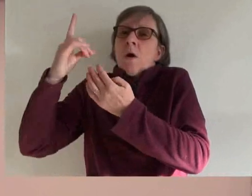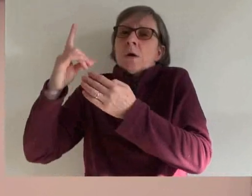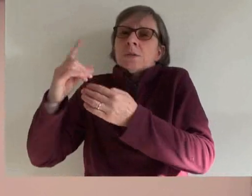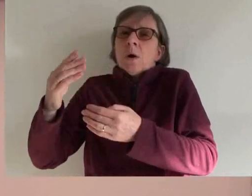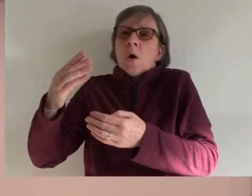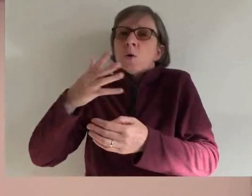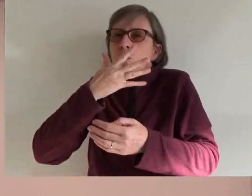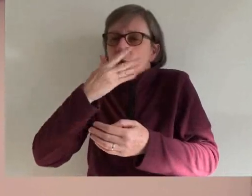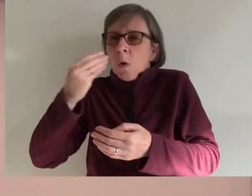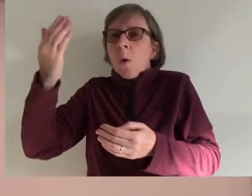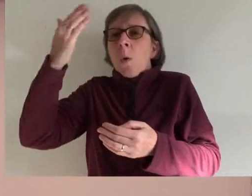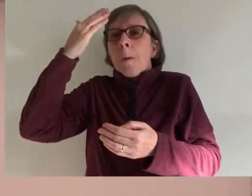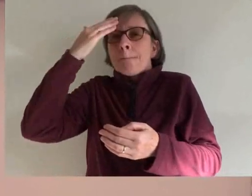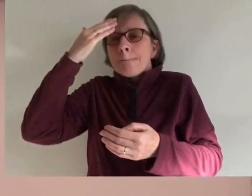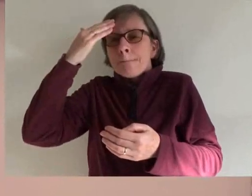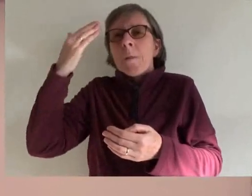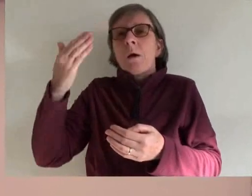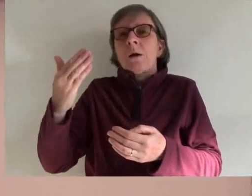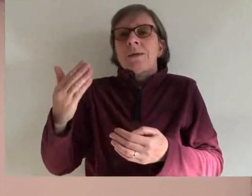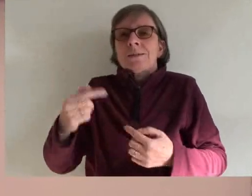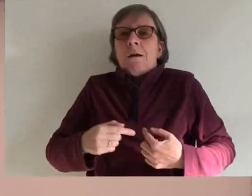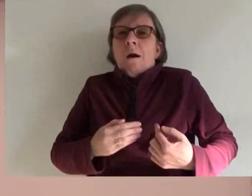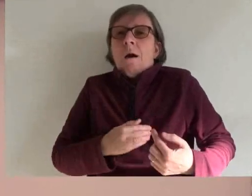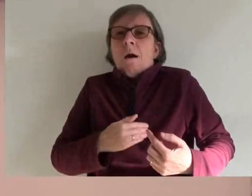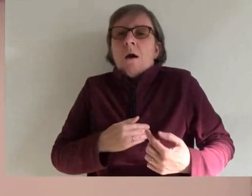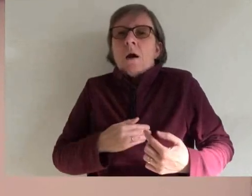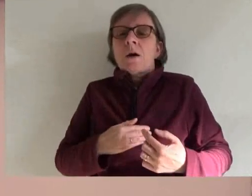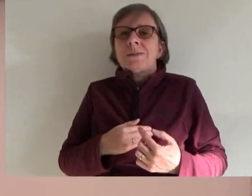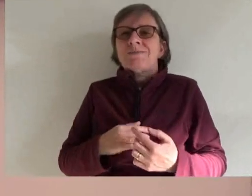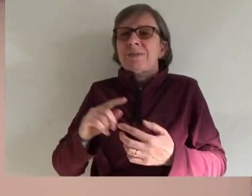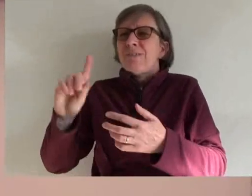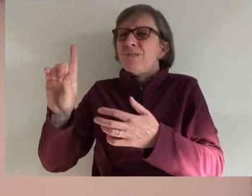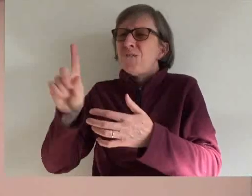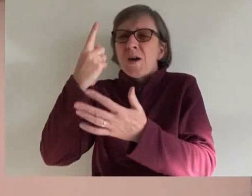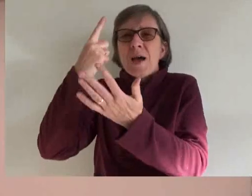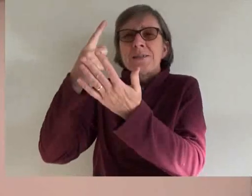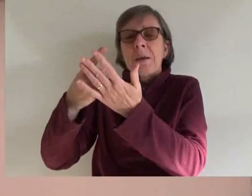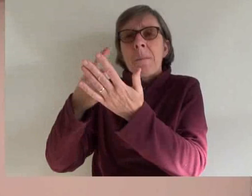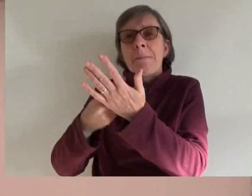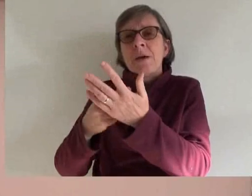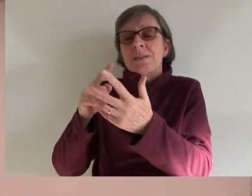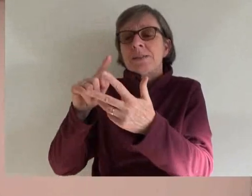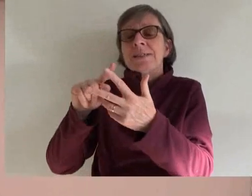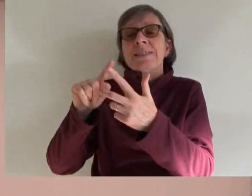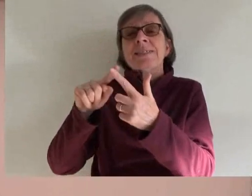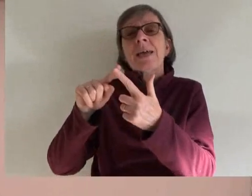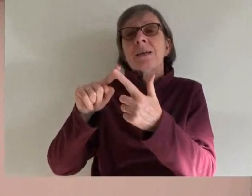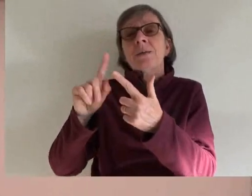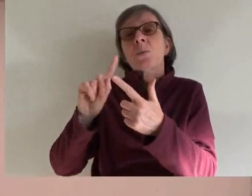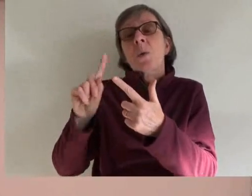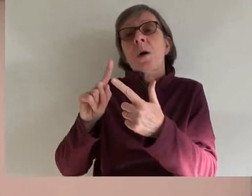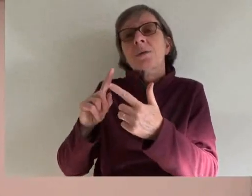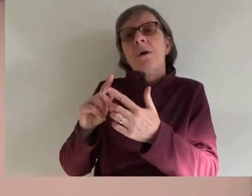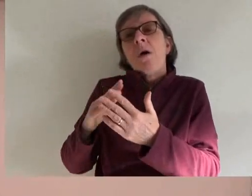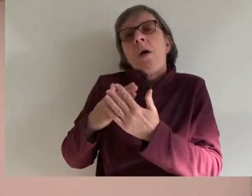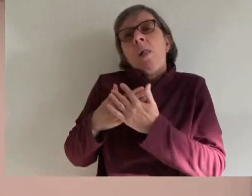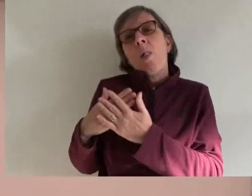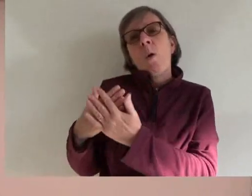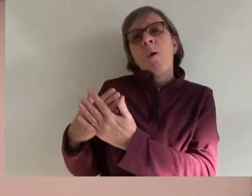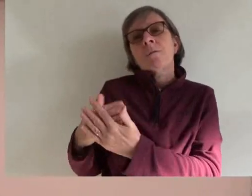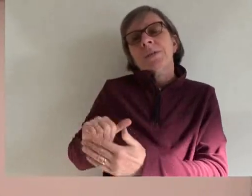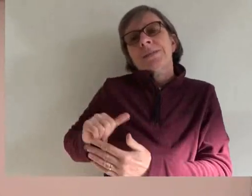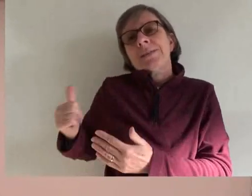all your mind. This is the first and greatest commandment. And the second is like it. Love your neighbor